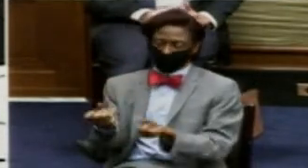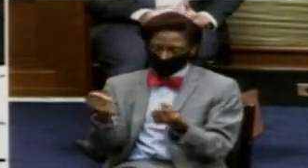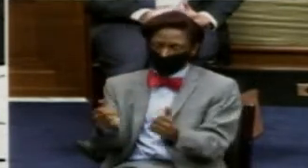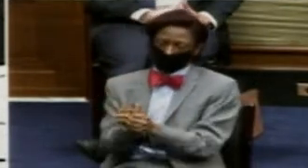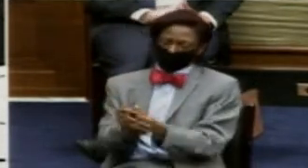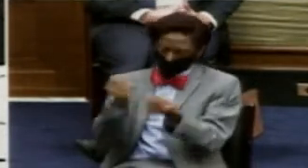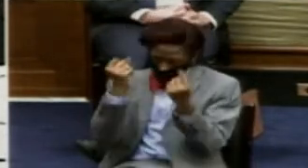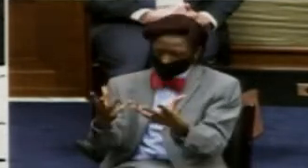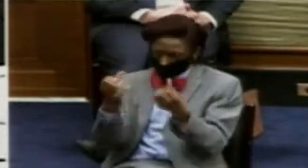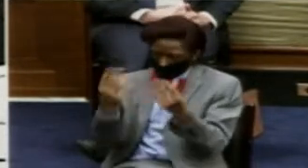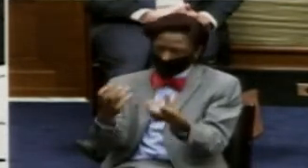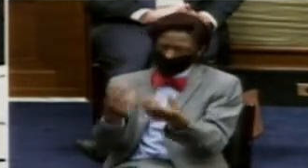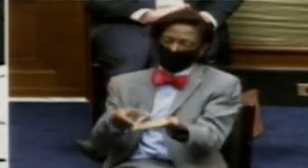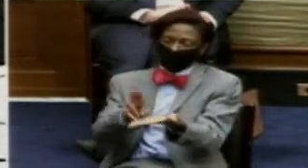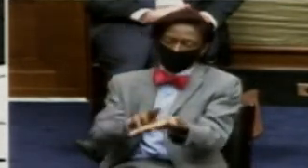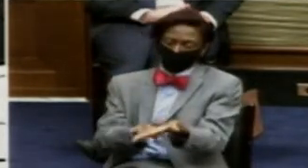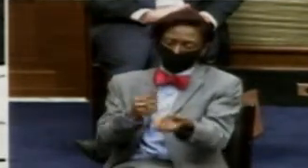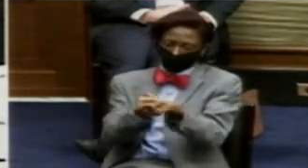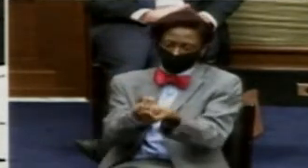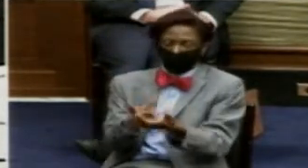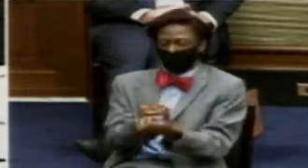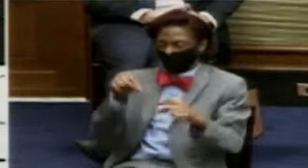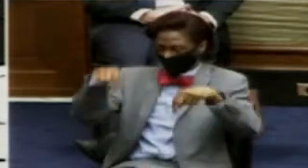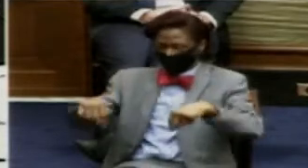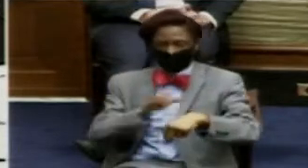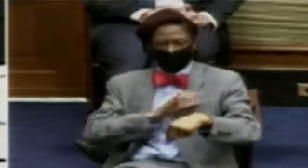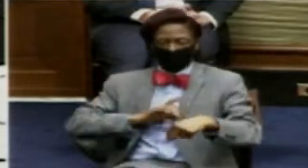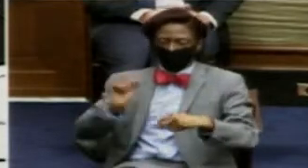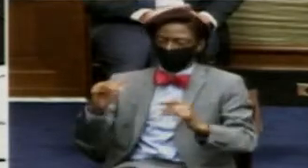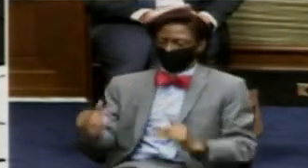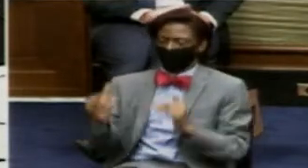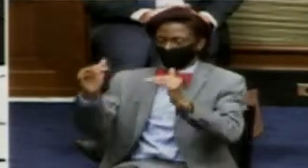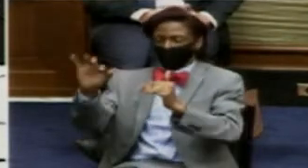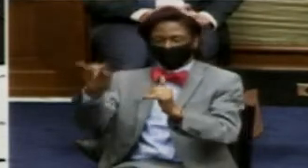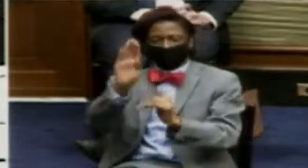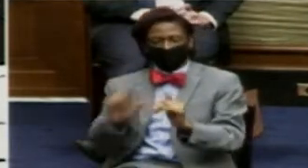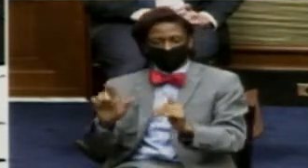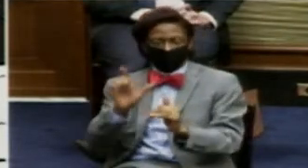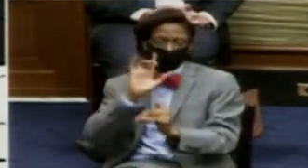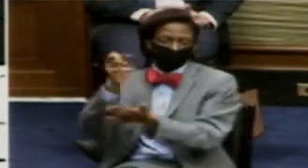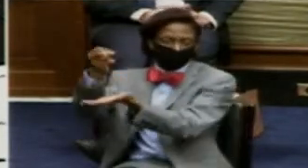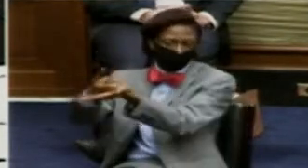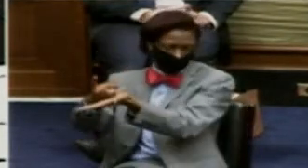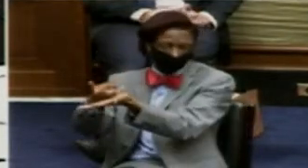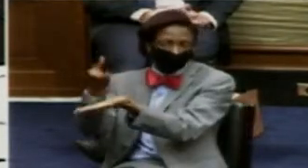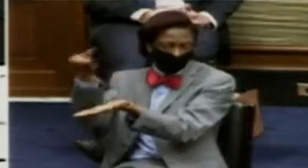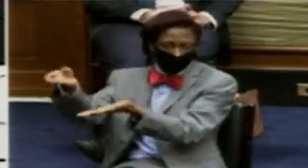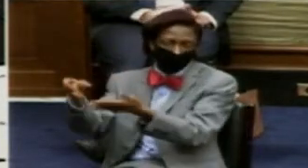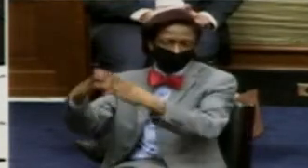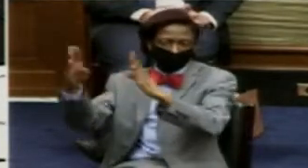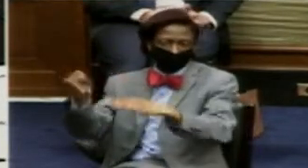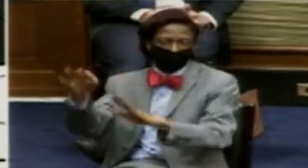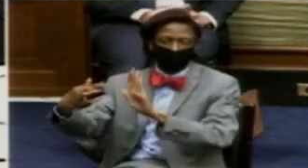sponsors. In this committee should advance that bill to approval in the House of